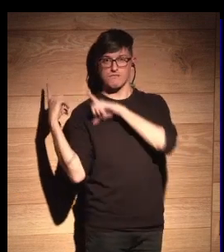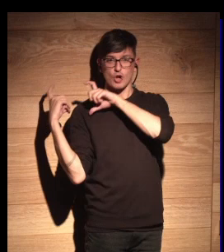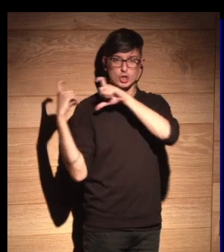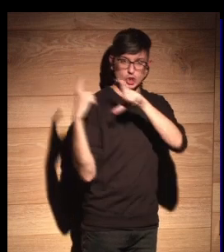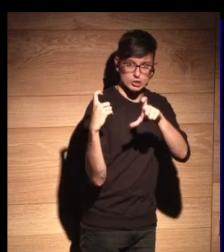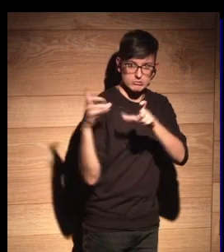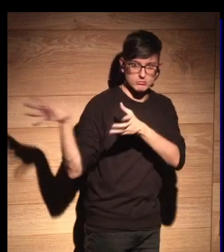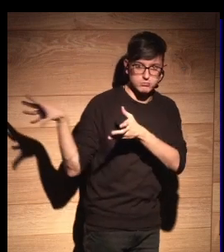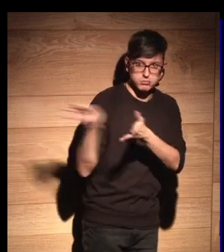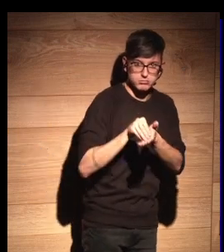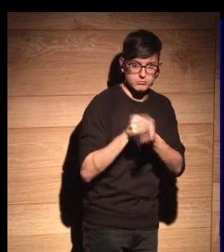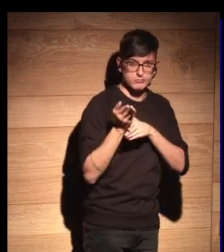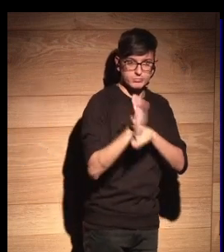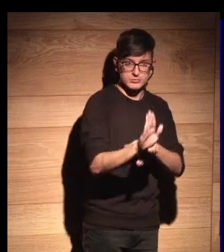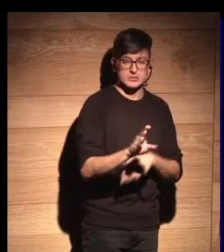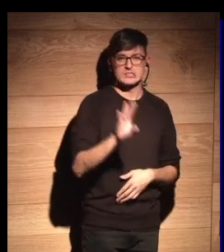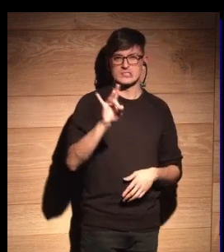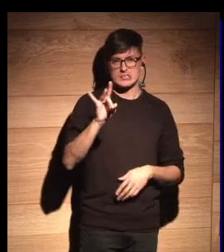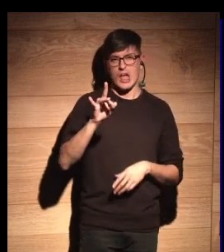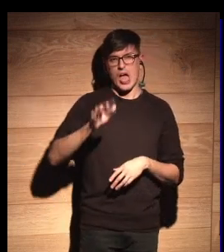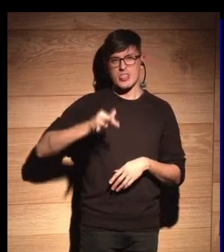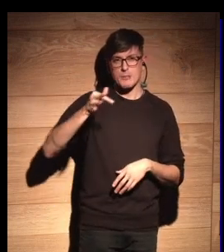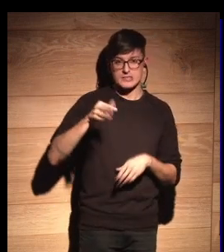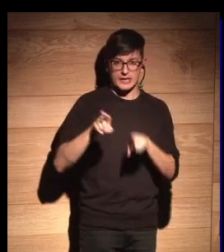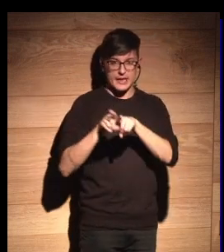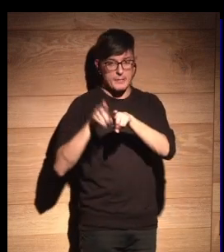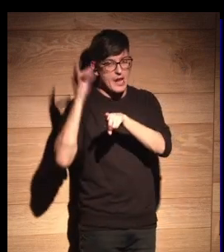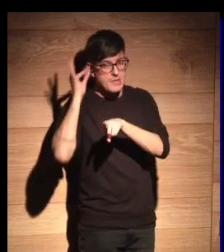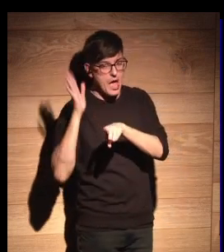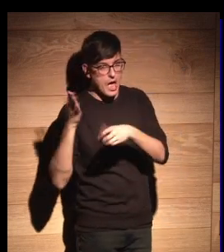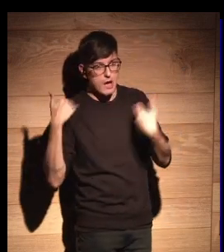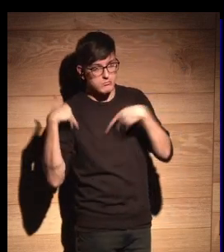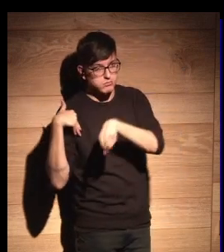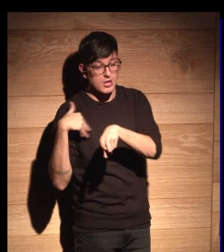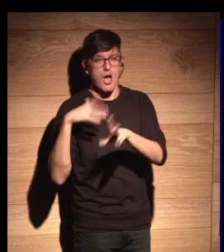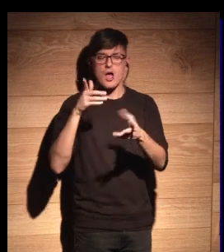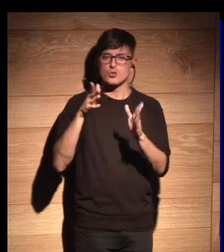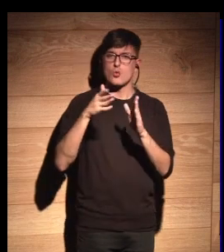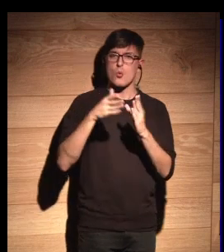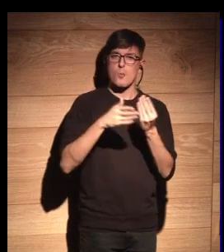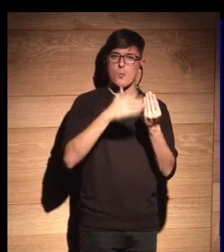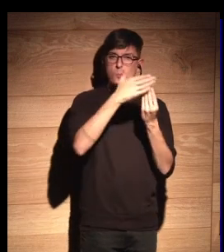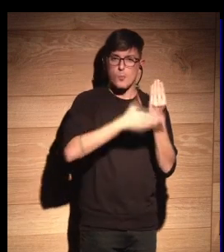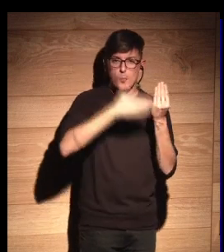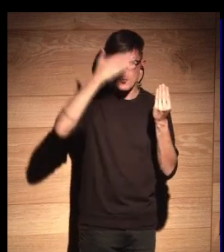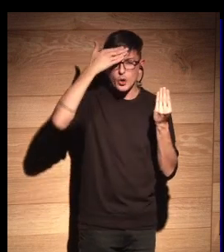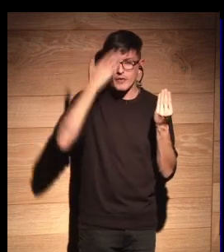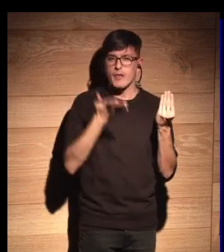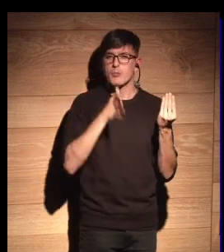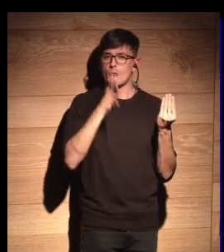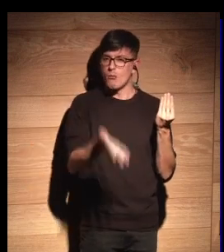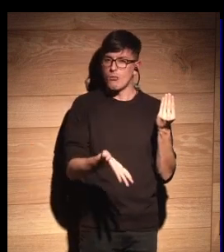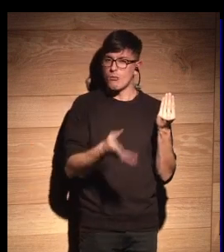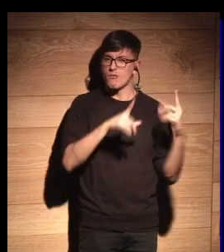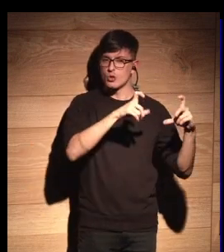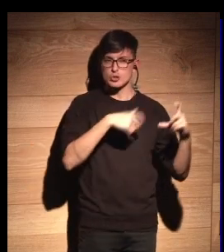This was the cover. And why did you use that as a cover? I thought, first of all, again, it's a portrait, which I love portraits. I think